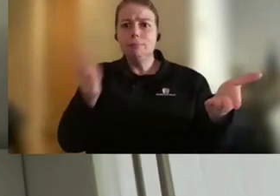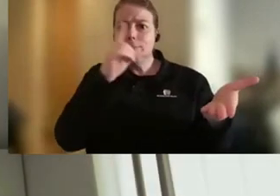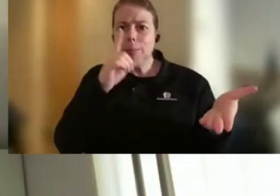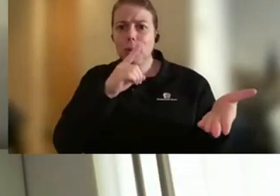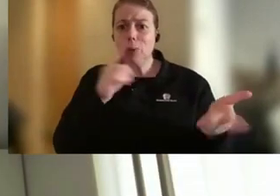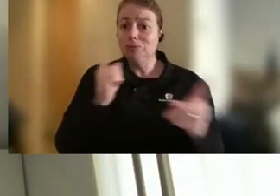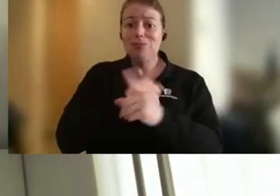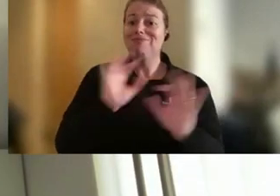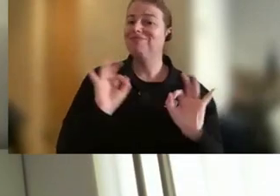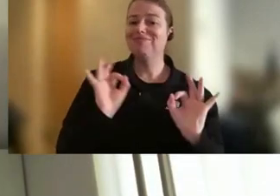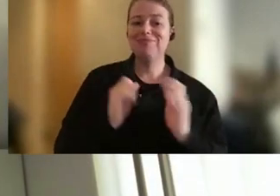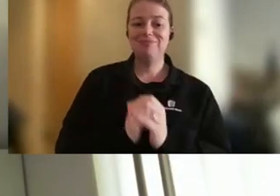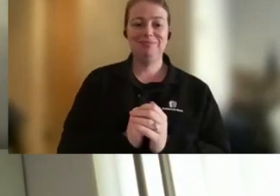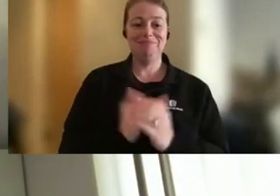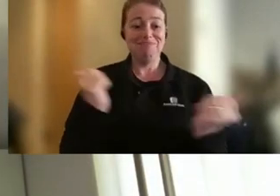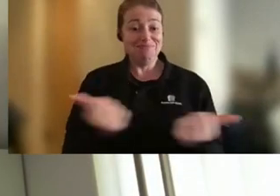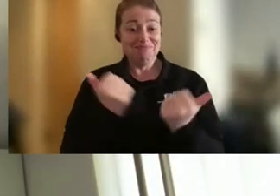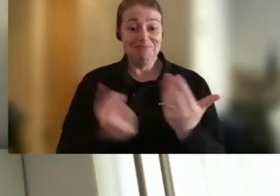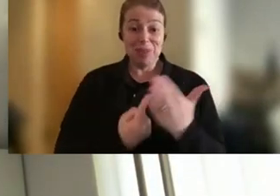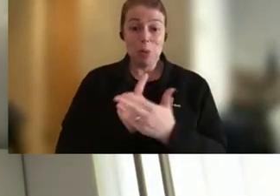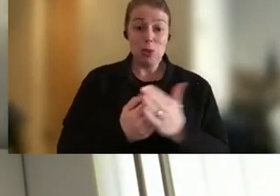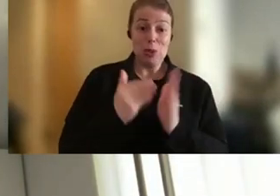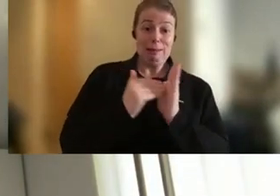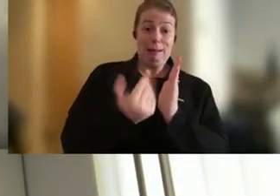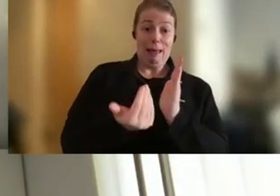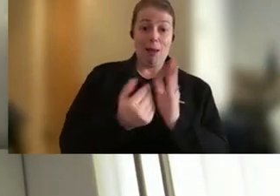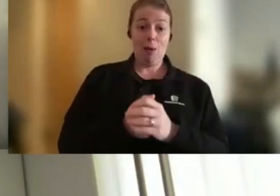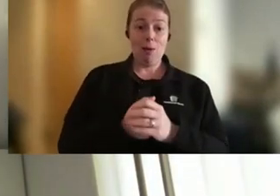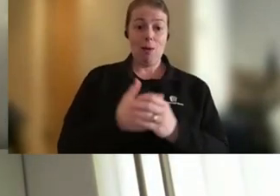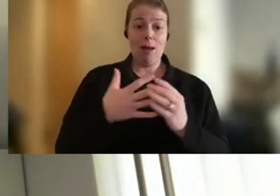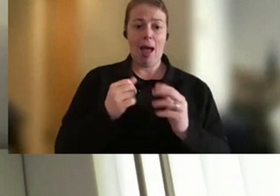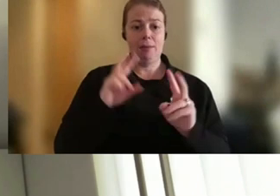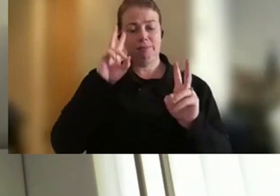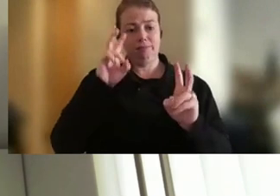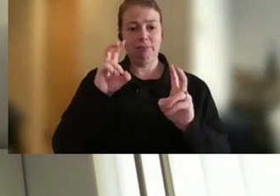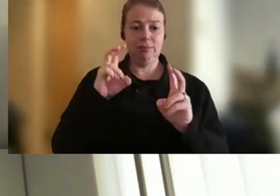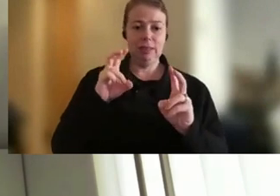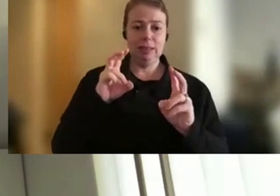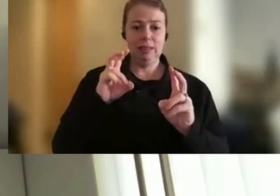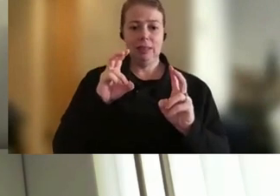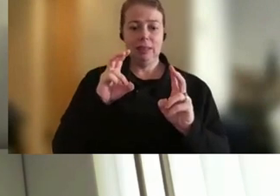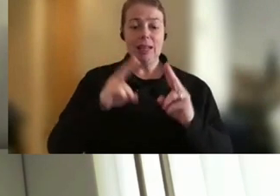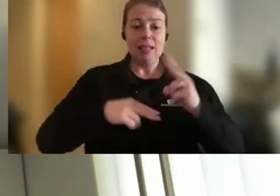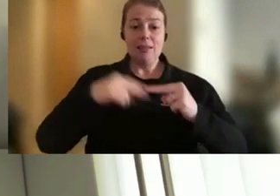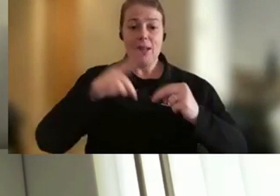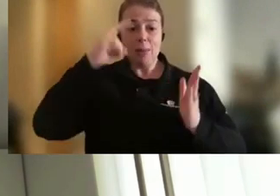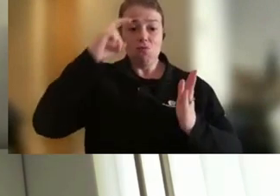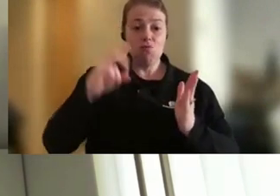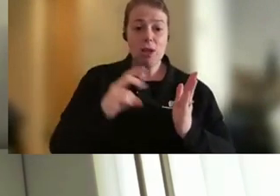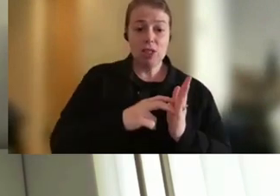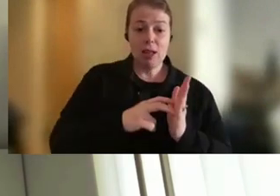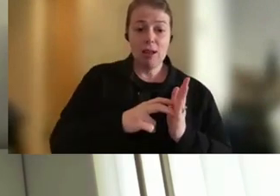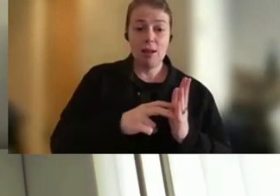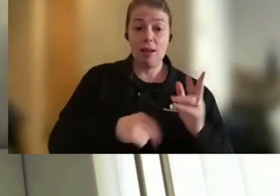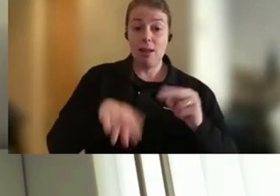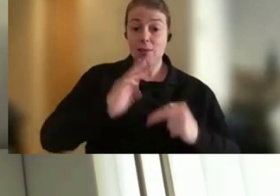There's plenty of opportunity around now. They've got a thing called a development register that if you're interested in developing